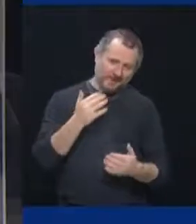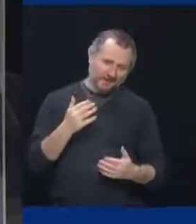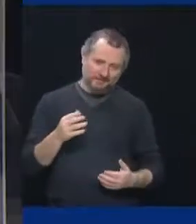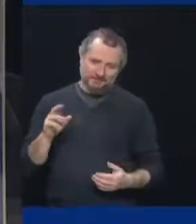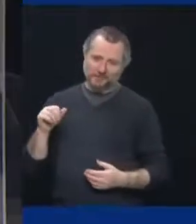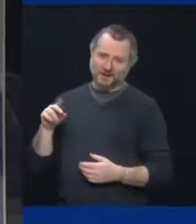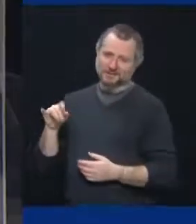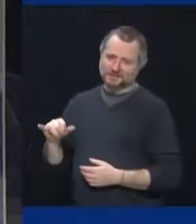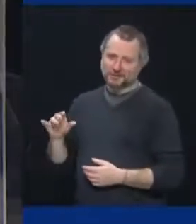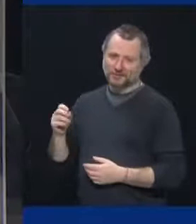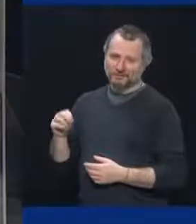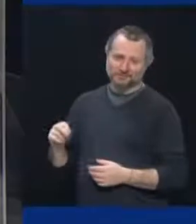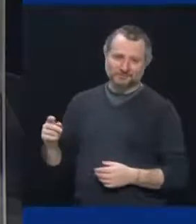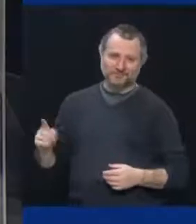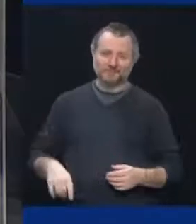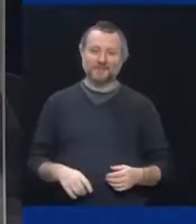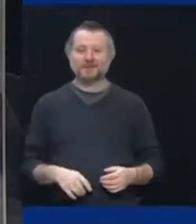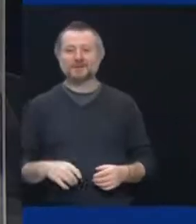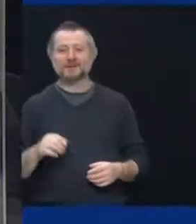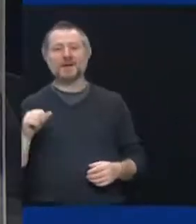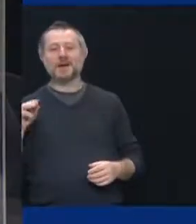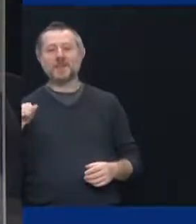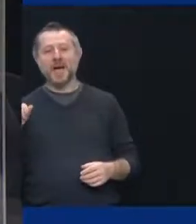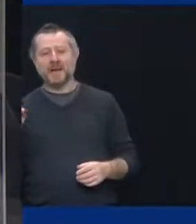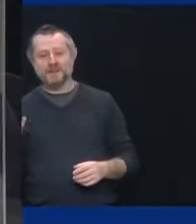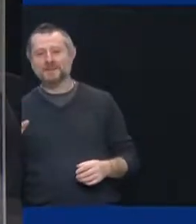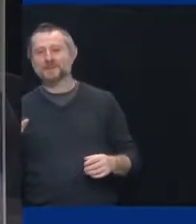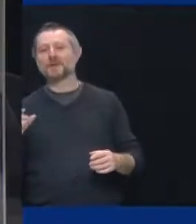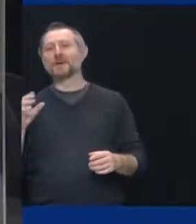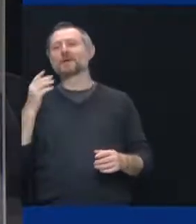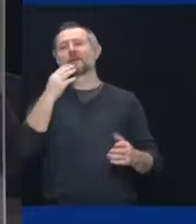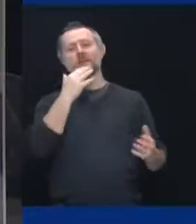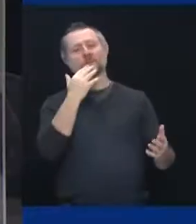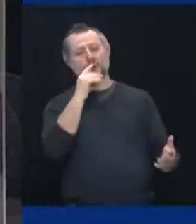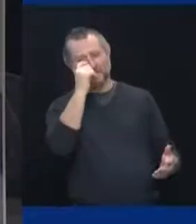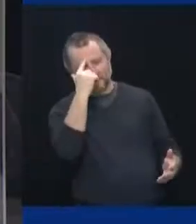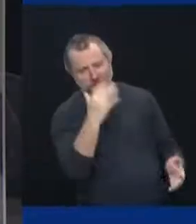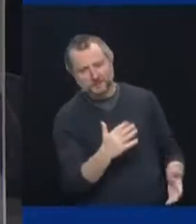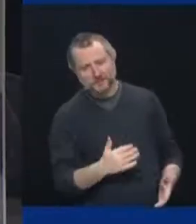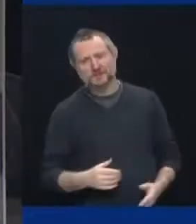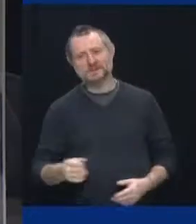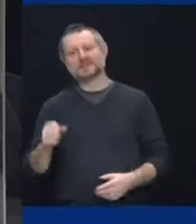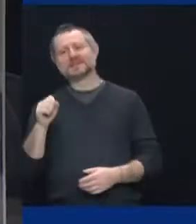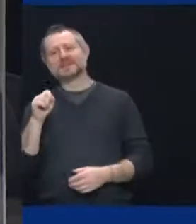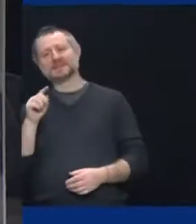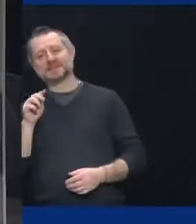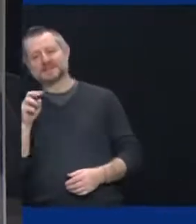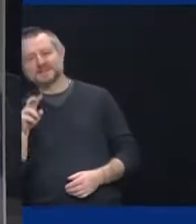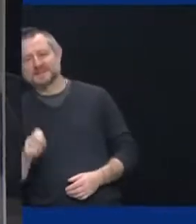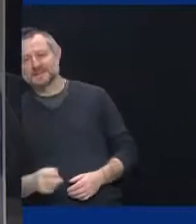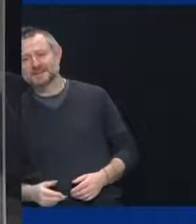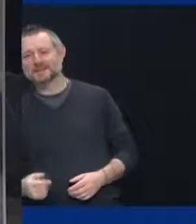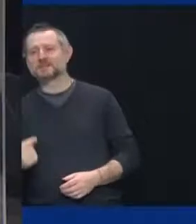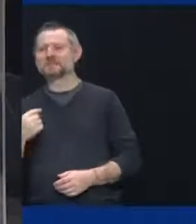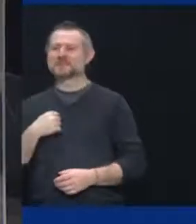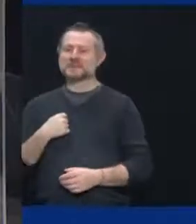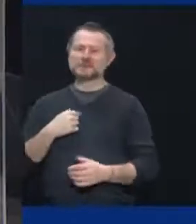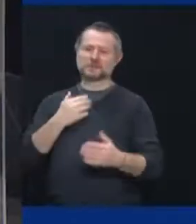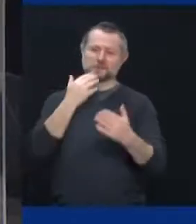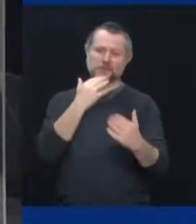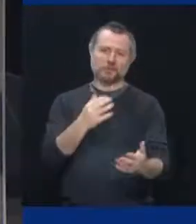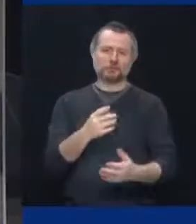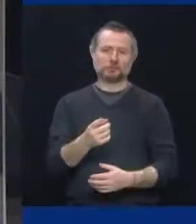here today. Thank you very much, Governor, and on behalf of Steve and myself, thank you, Dr. Zucker, and the